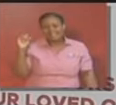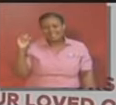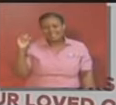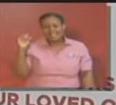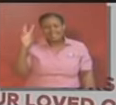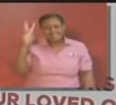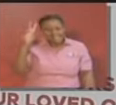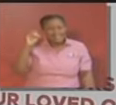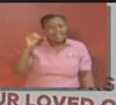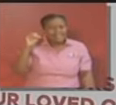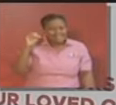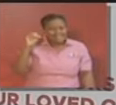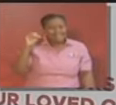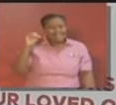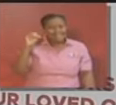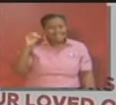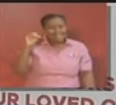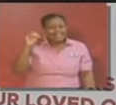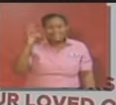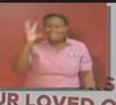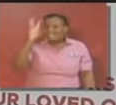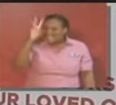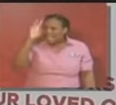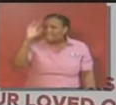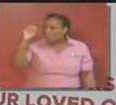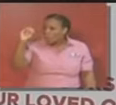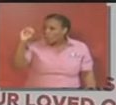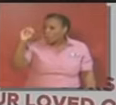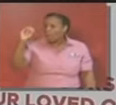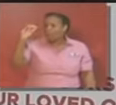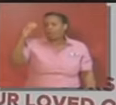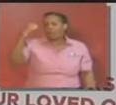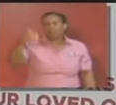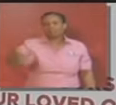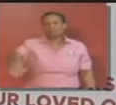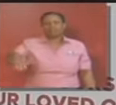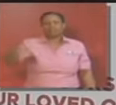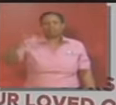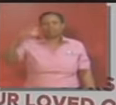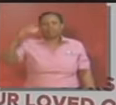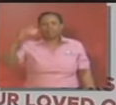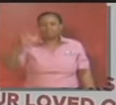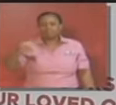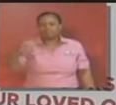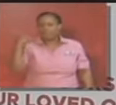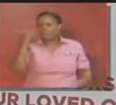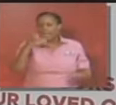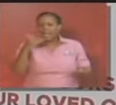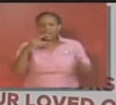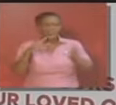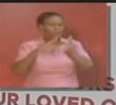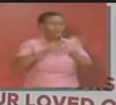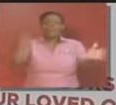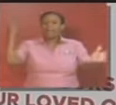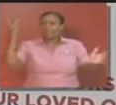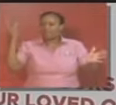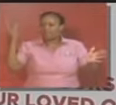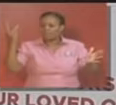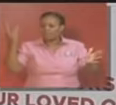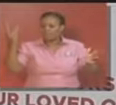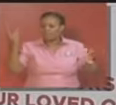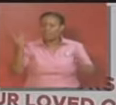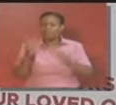60. And the number of cases from the start of March had doubled to 52 on the 16th of March. So